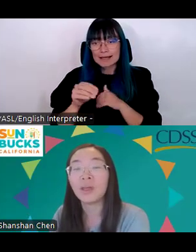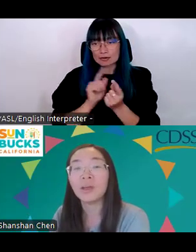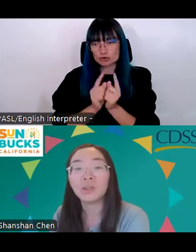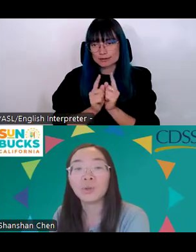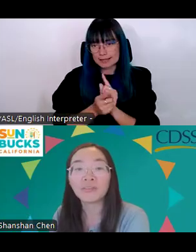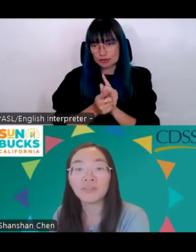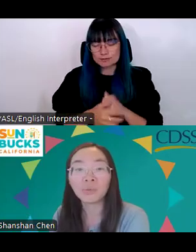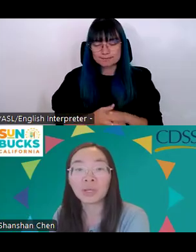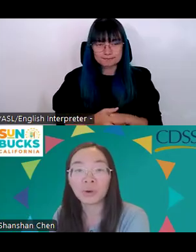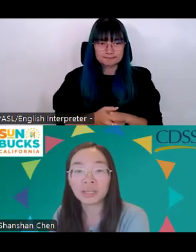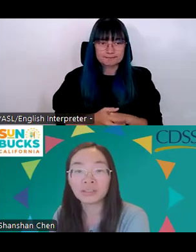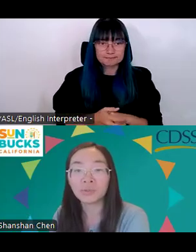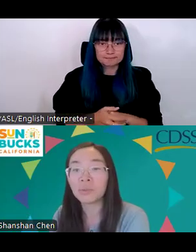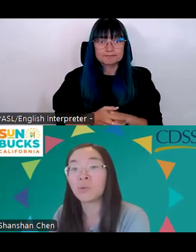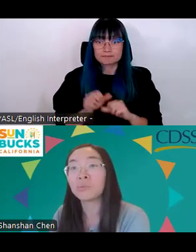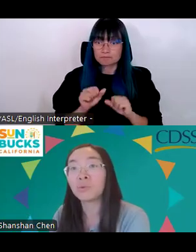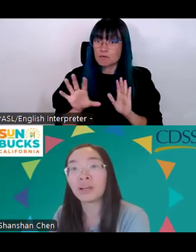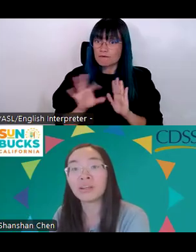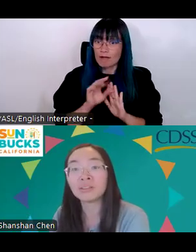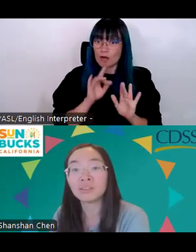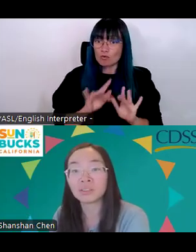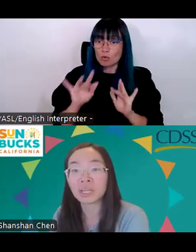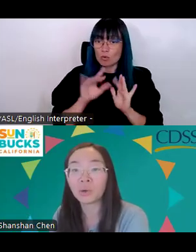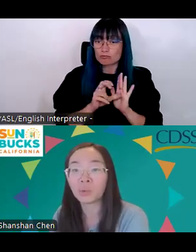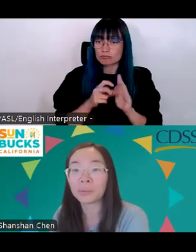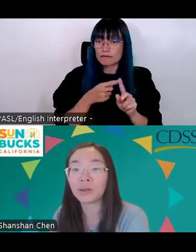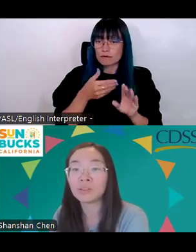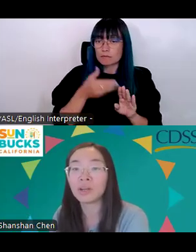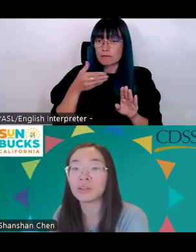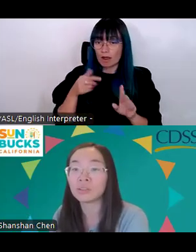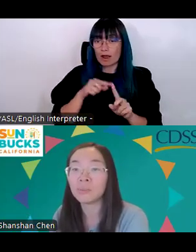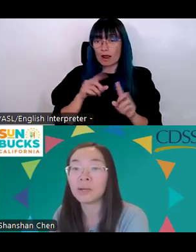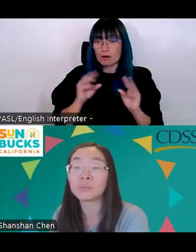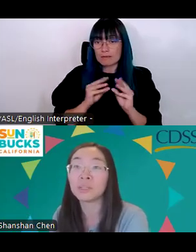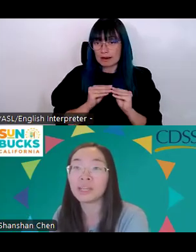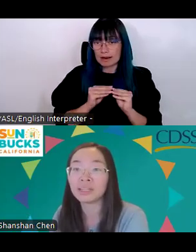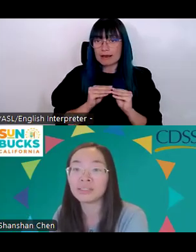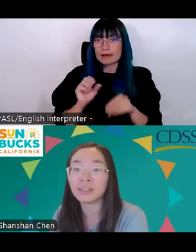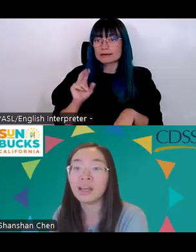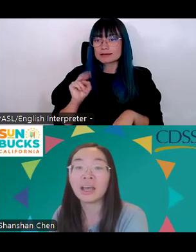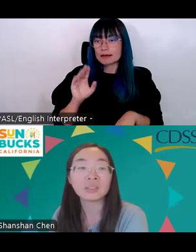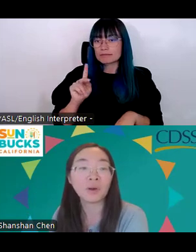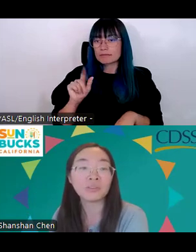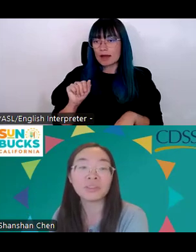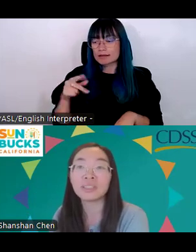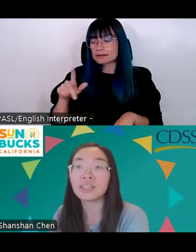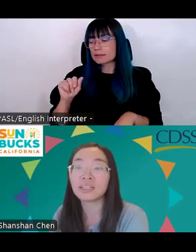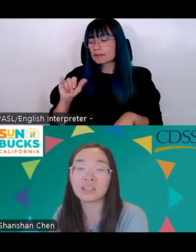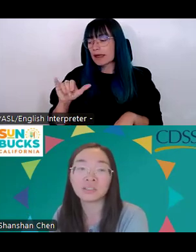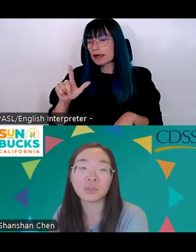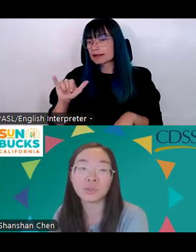translation. You can find recordings from our prior stakeholder webinars on a Sandbox playlist as part